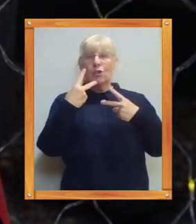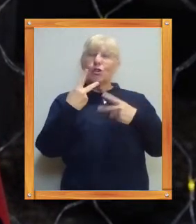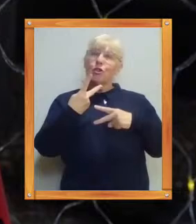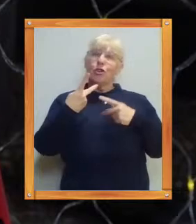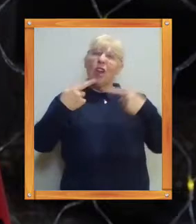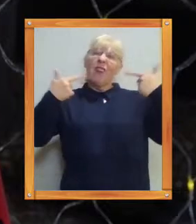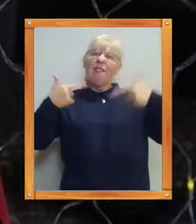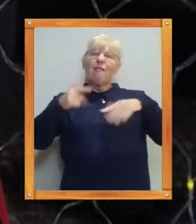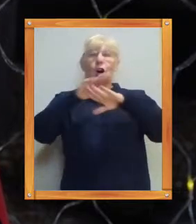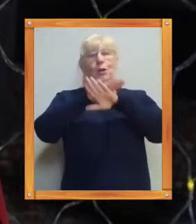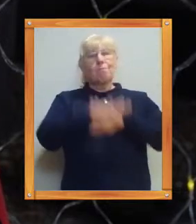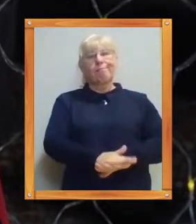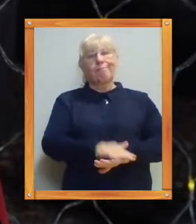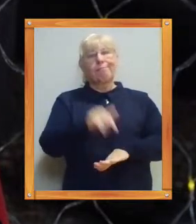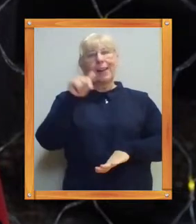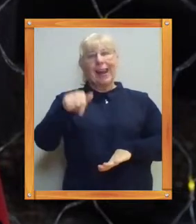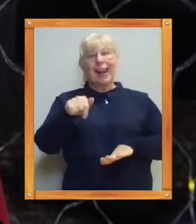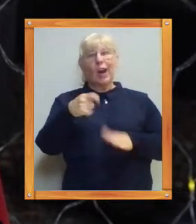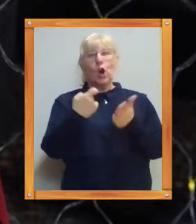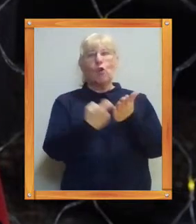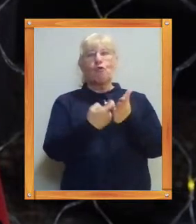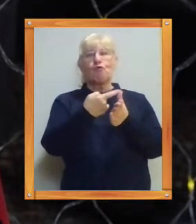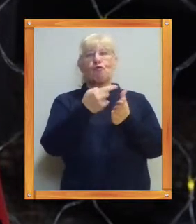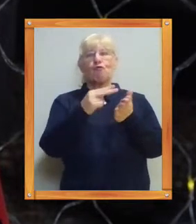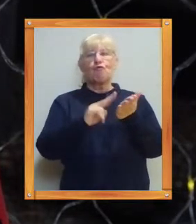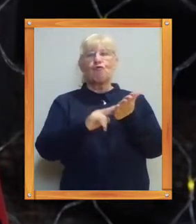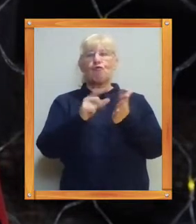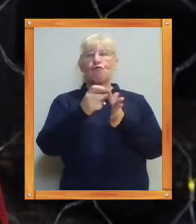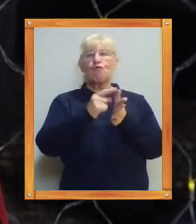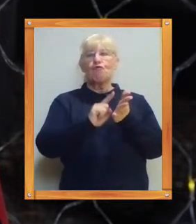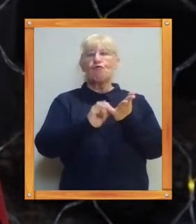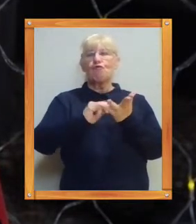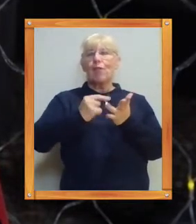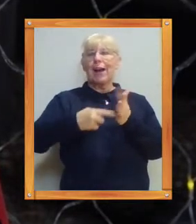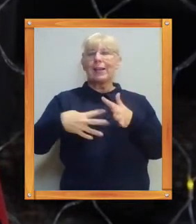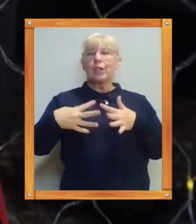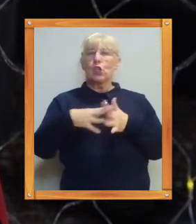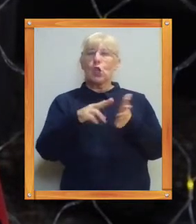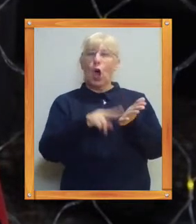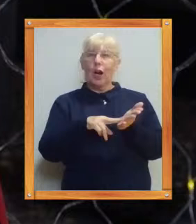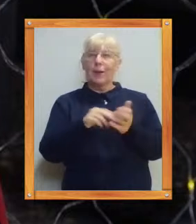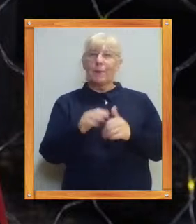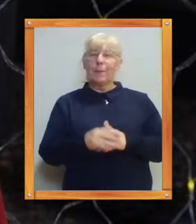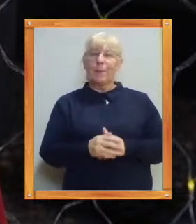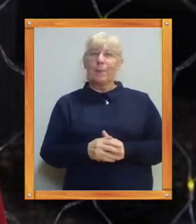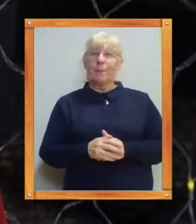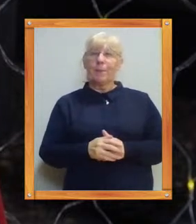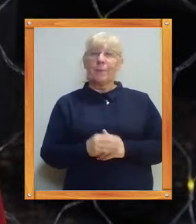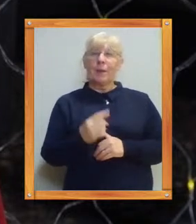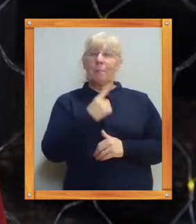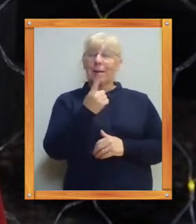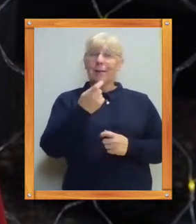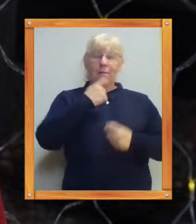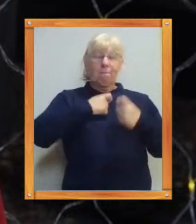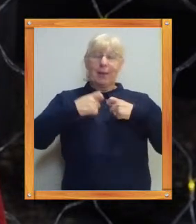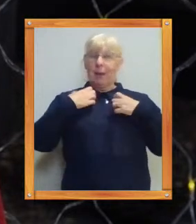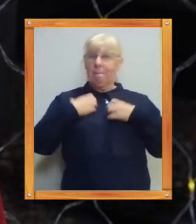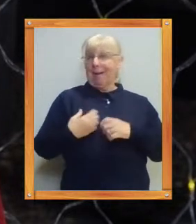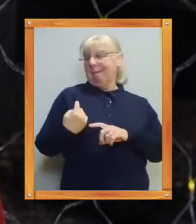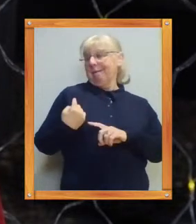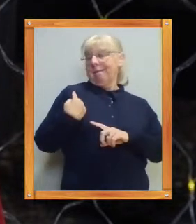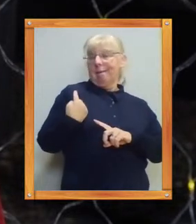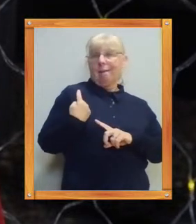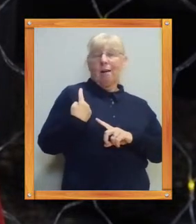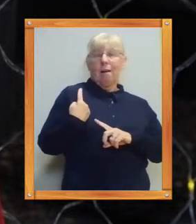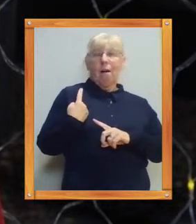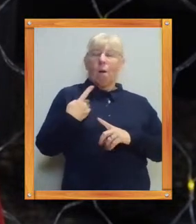Since becoming mayor, I have had the pleasure of meeting many wonderful people who work, visit, or